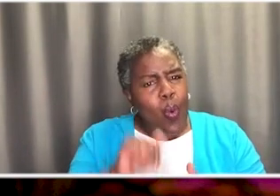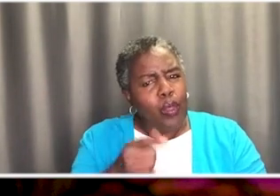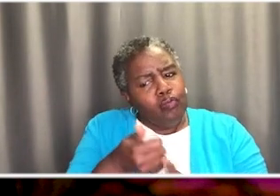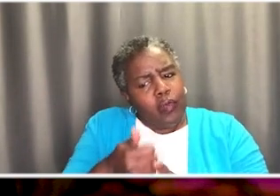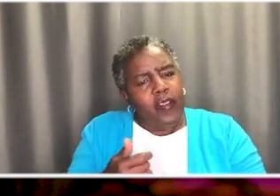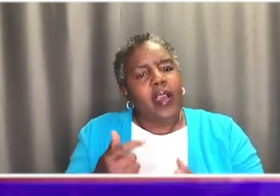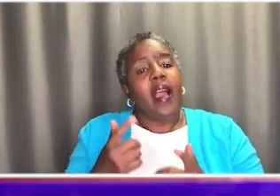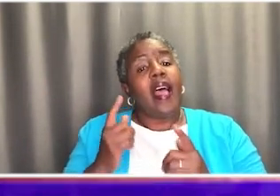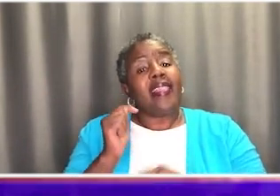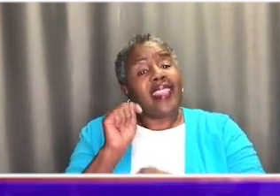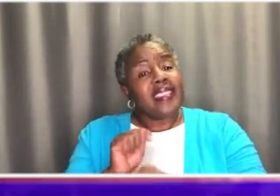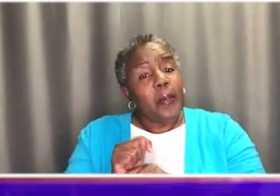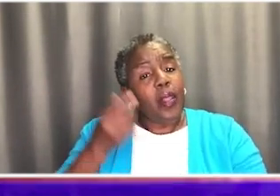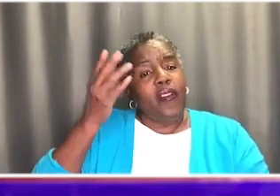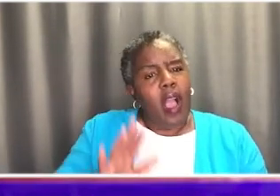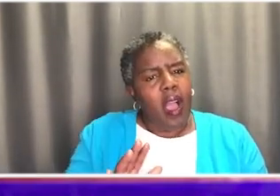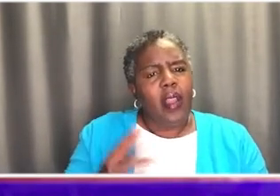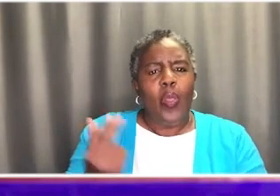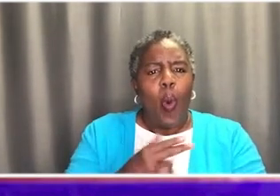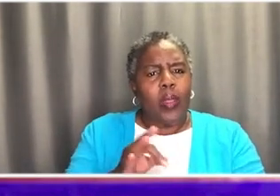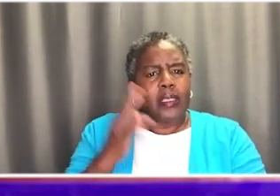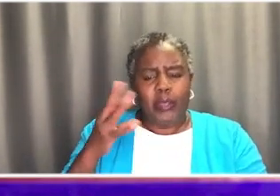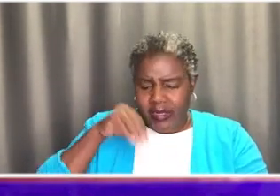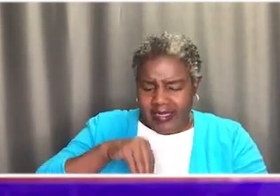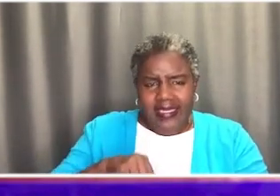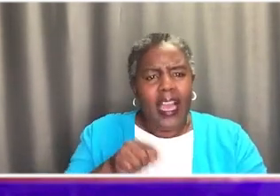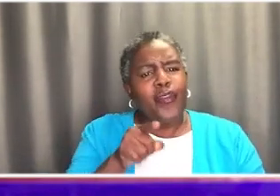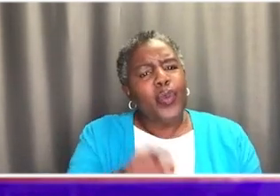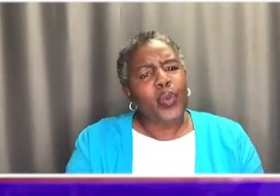God and that the Spirit dwells within you?